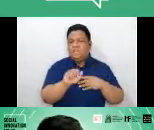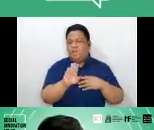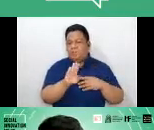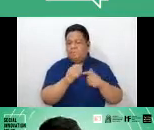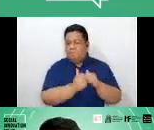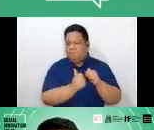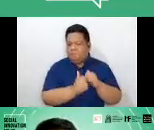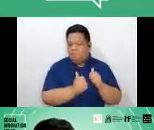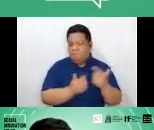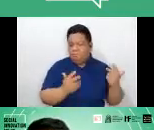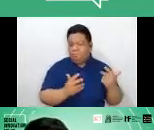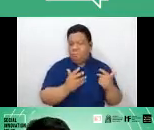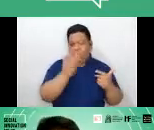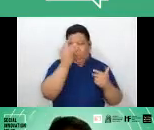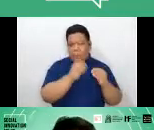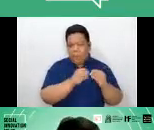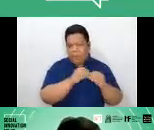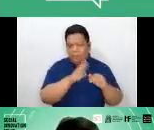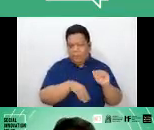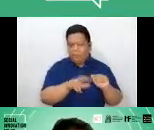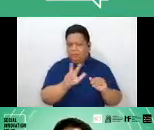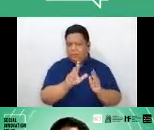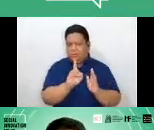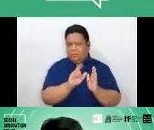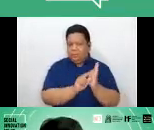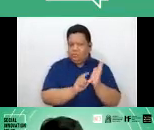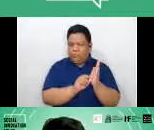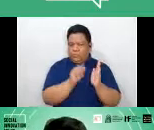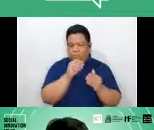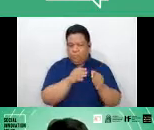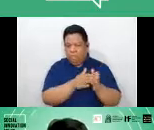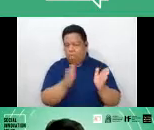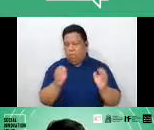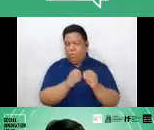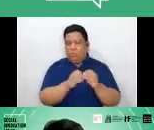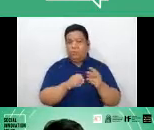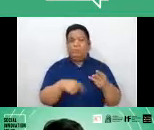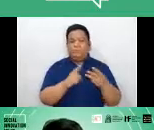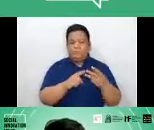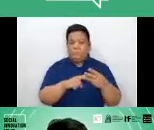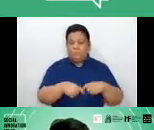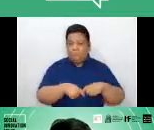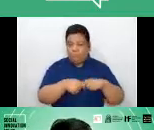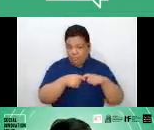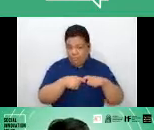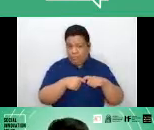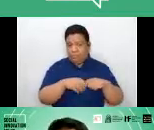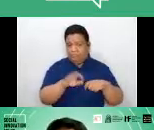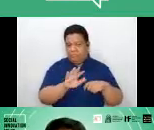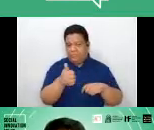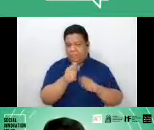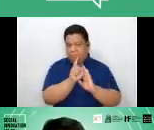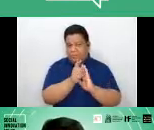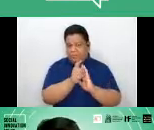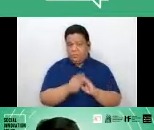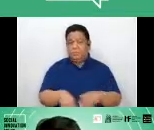fabrication, and why is it so much more than just 3D printers? It's a lot bigger. Then we'll have the refreshment break, which is around 10 minutes.